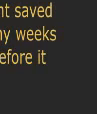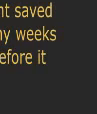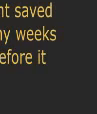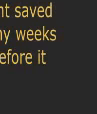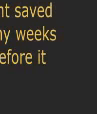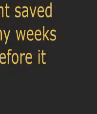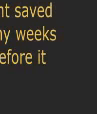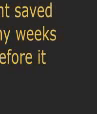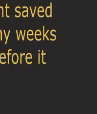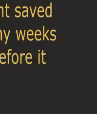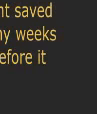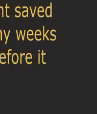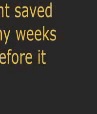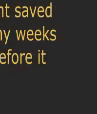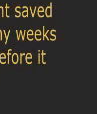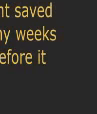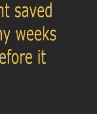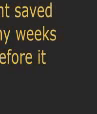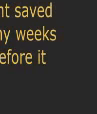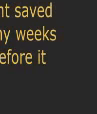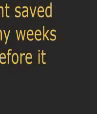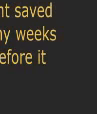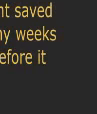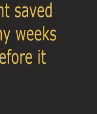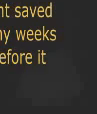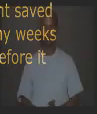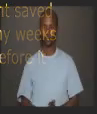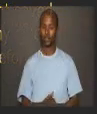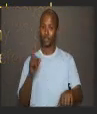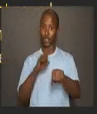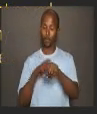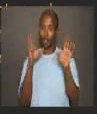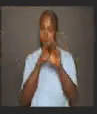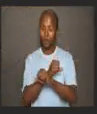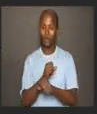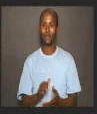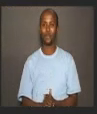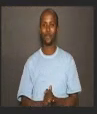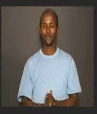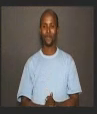Time's up.